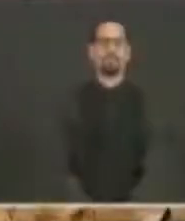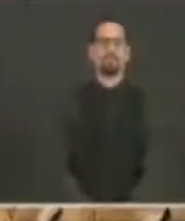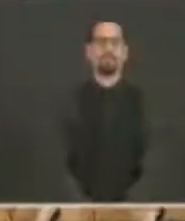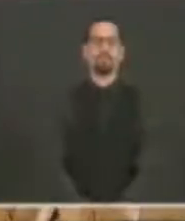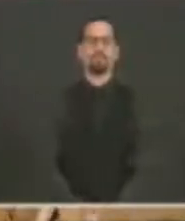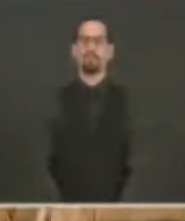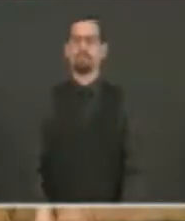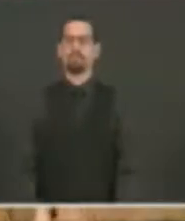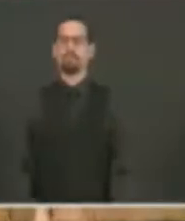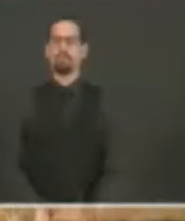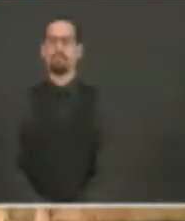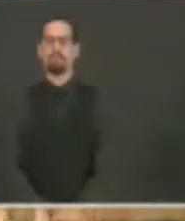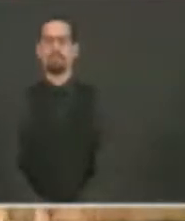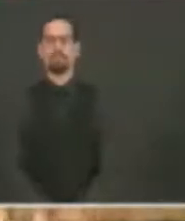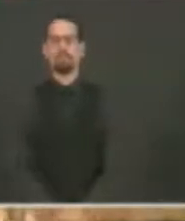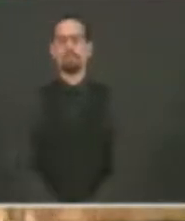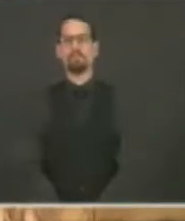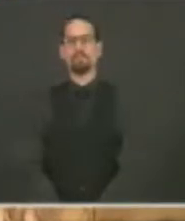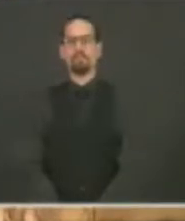Good afternoon.